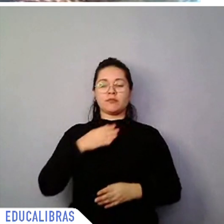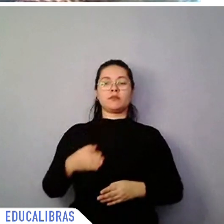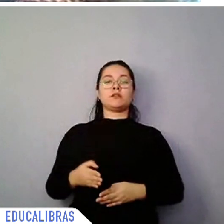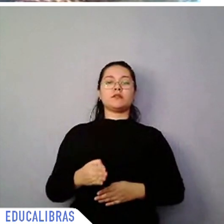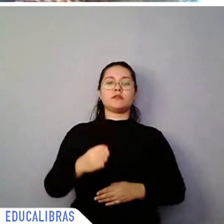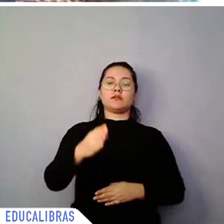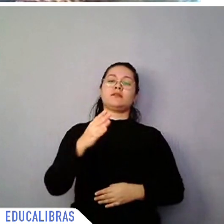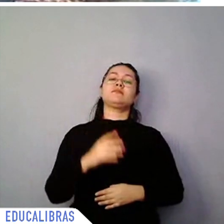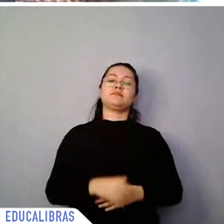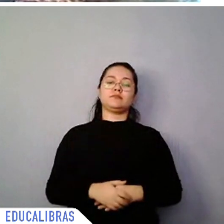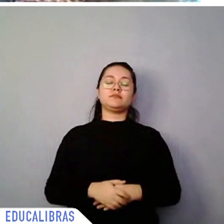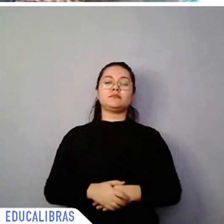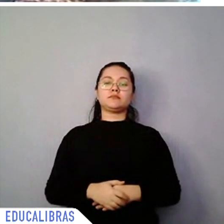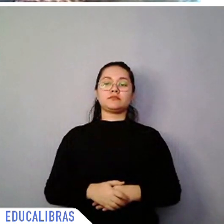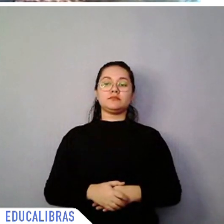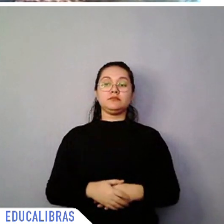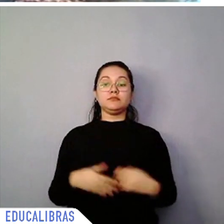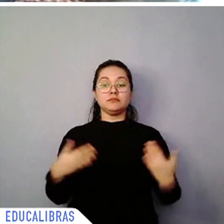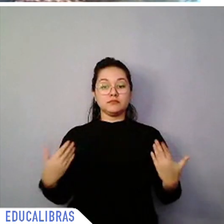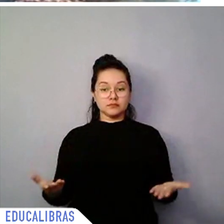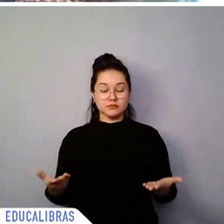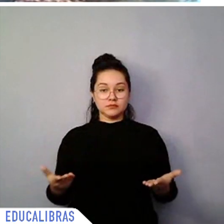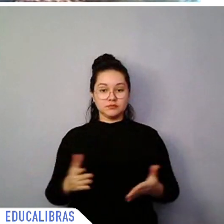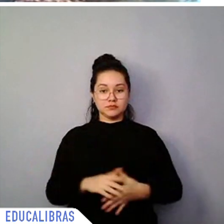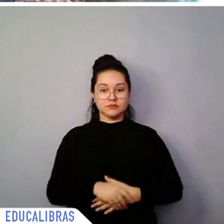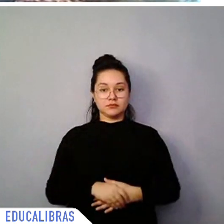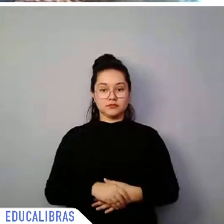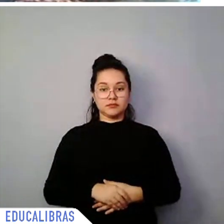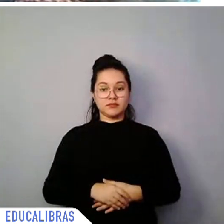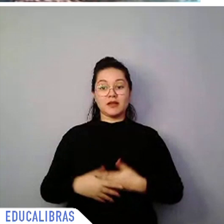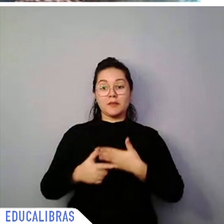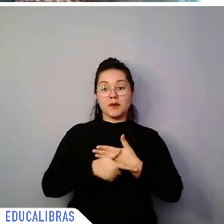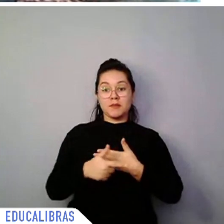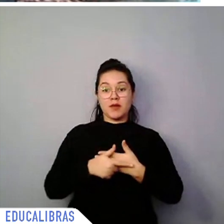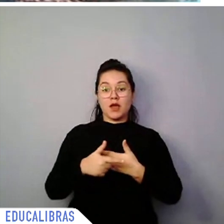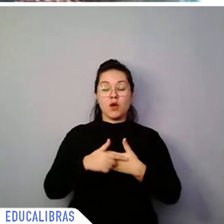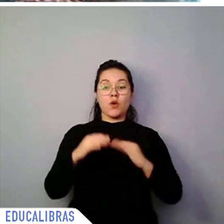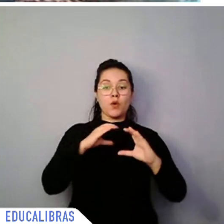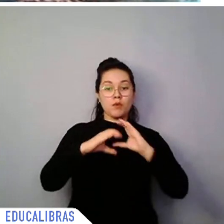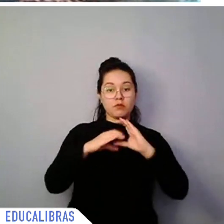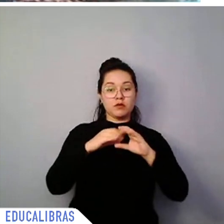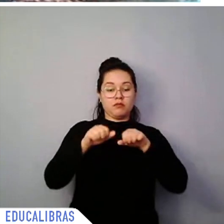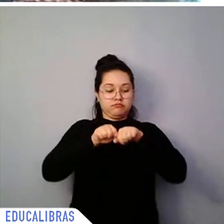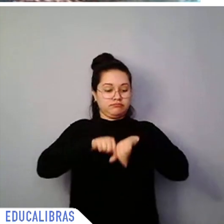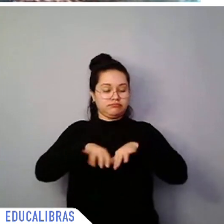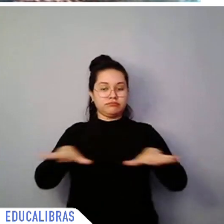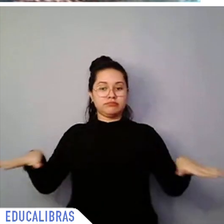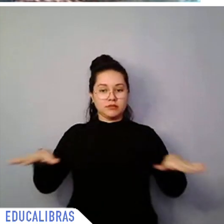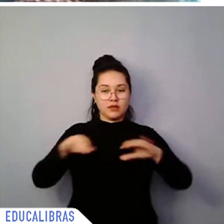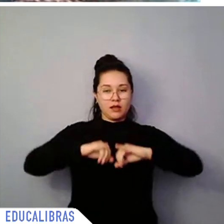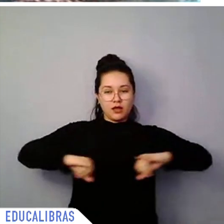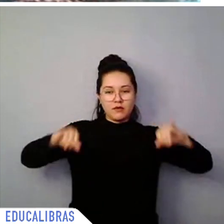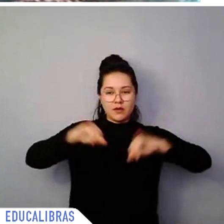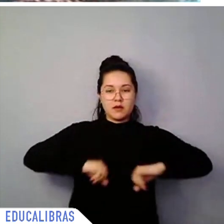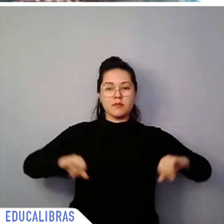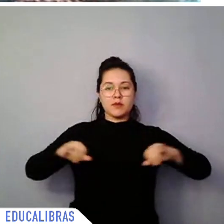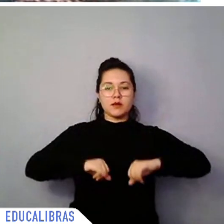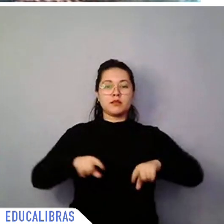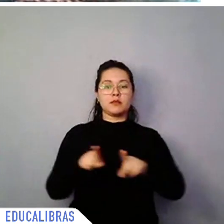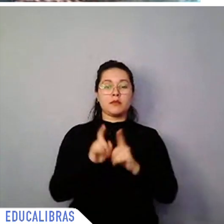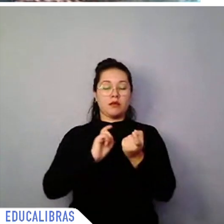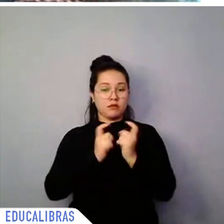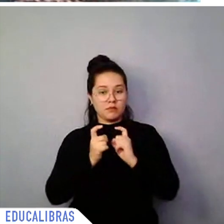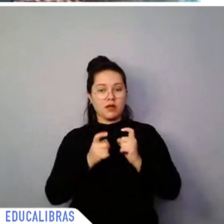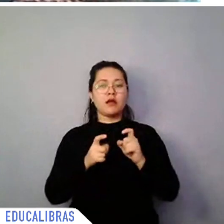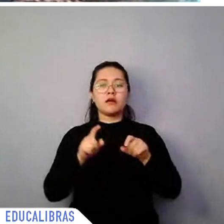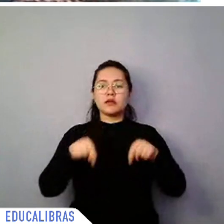themselves, they are going to repeat themselves as strategy, because this is a strategy we are living now. So the role of communication and disclosure of